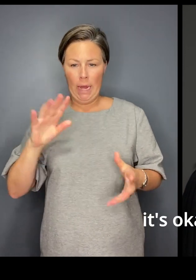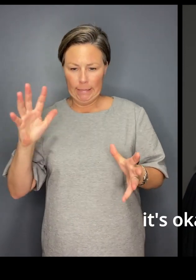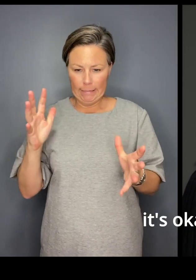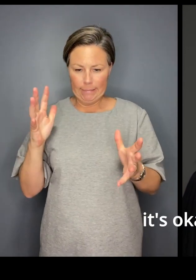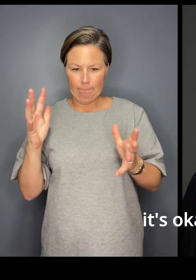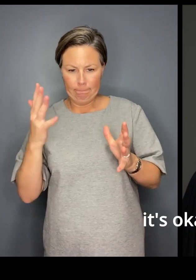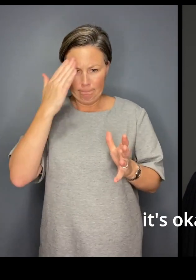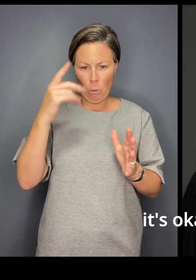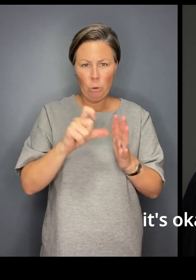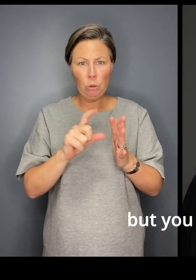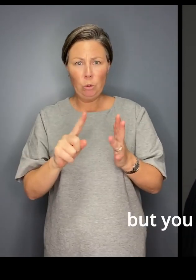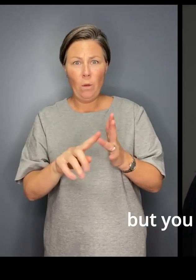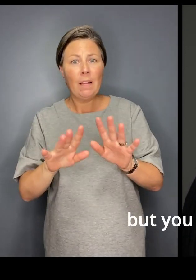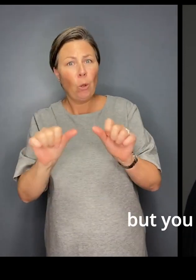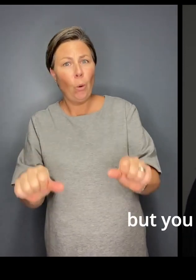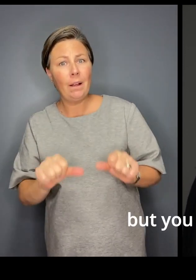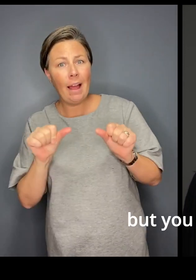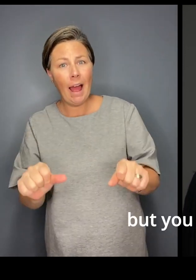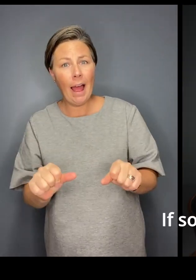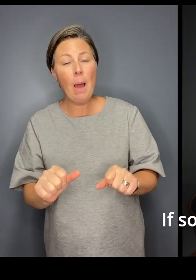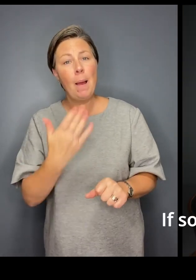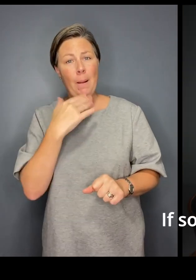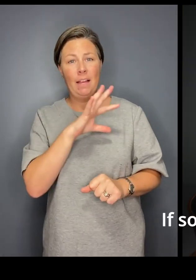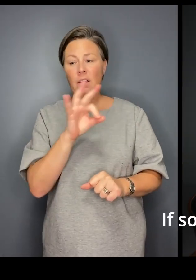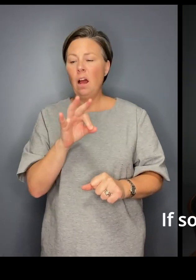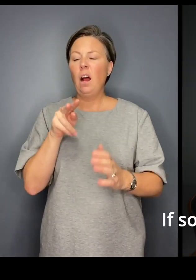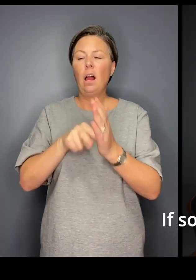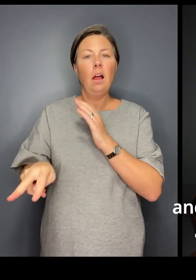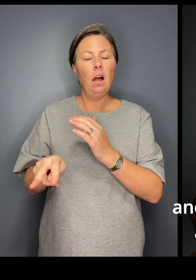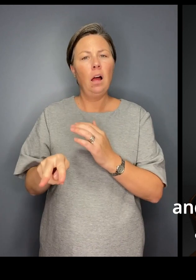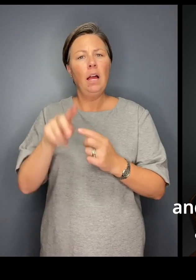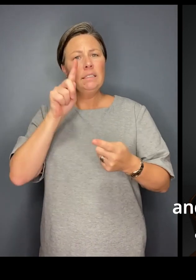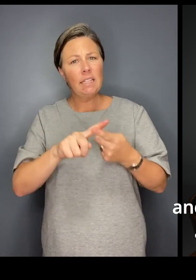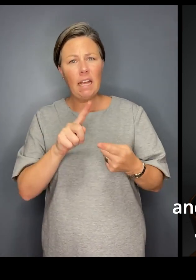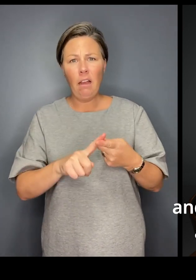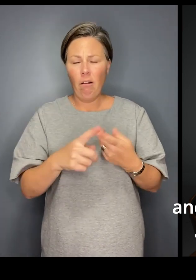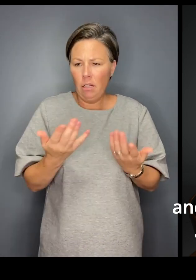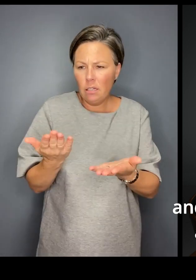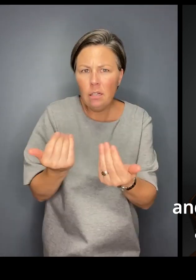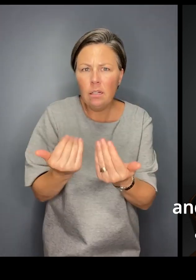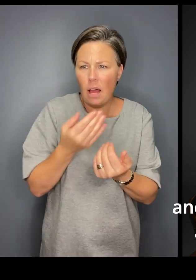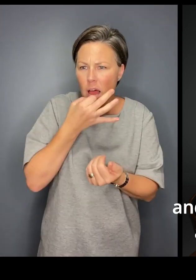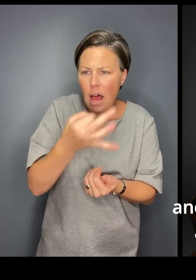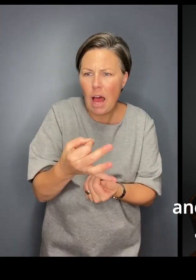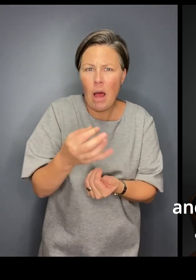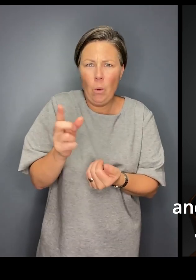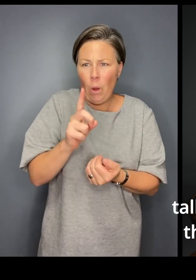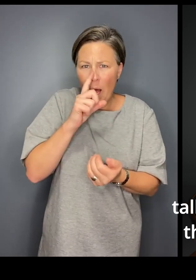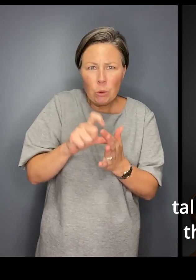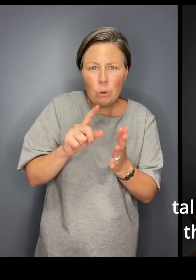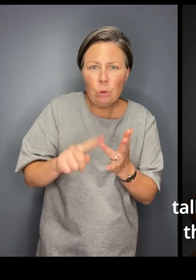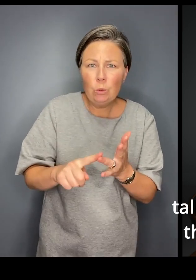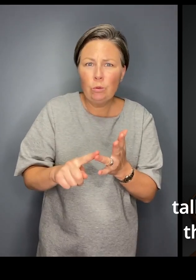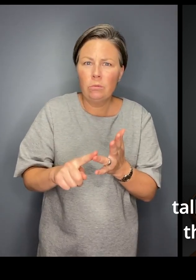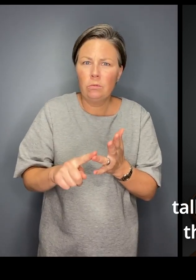okay to say that you don't know, but you should validate the experience. If someone's experiencing pain and maybe you can't fix that, acknowledge their pain, talk